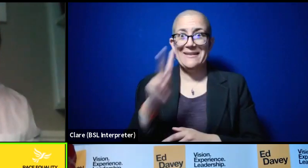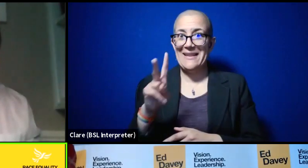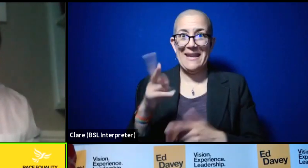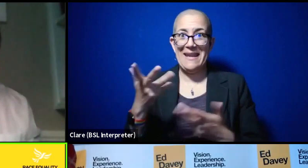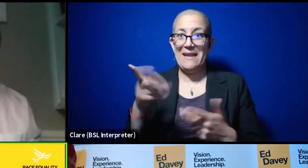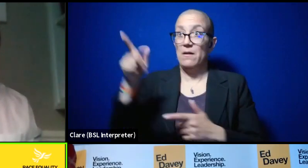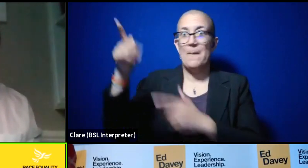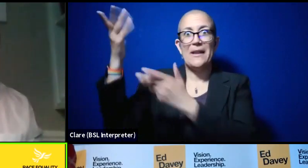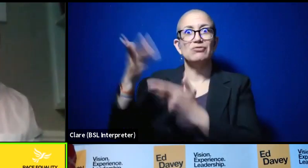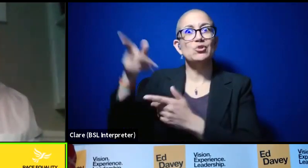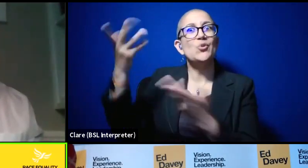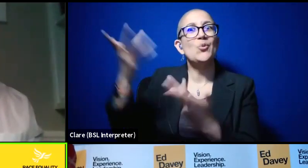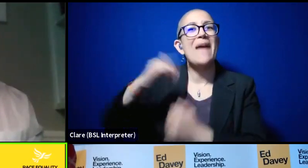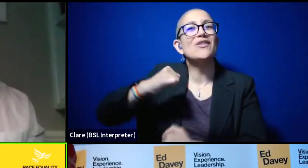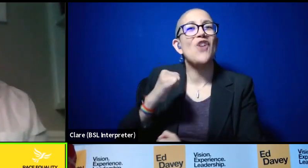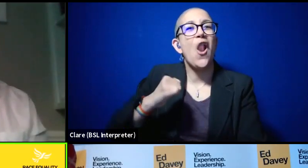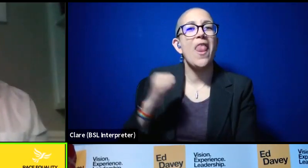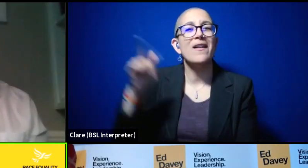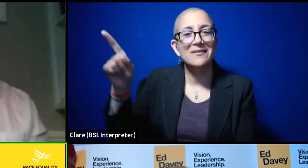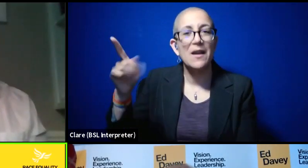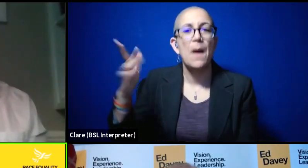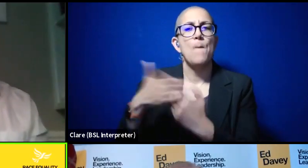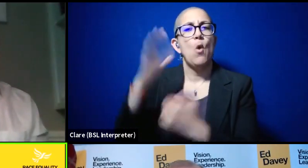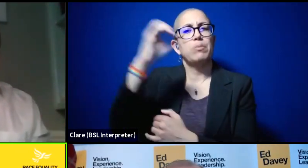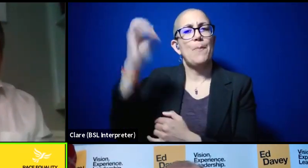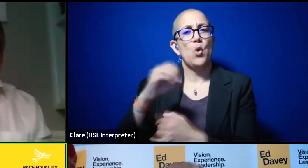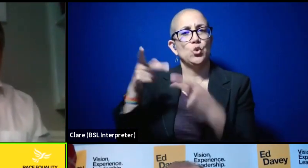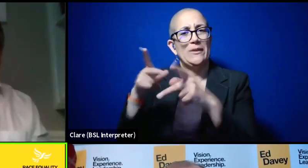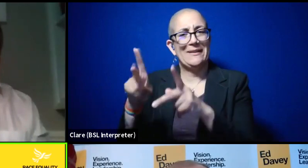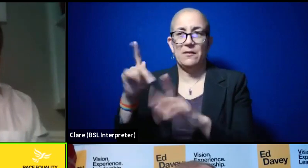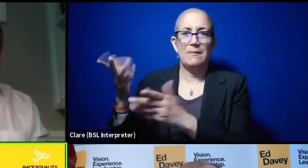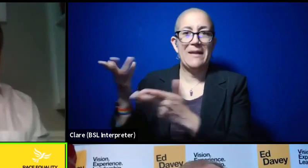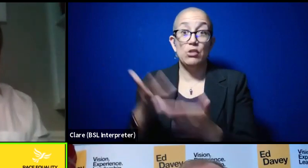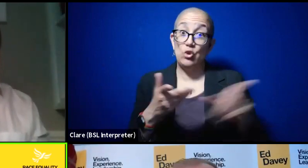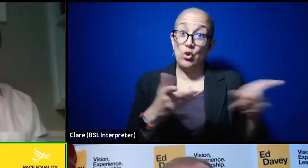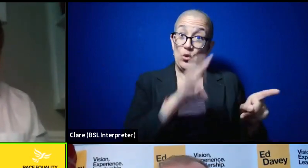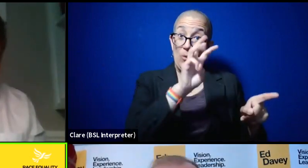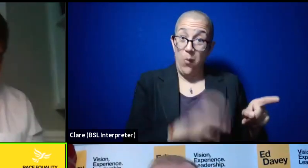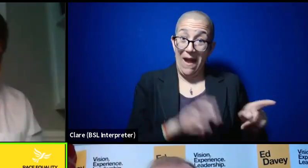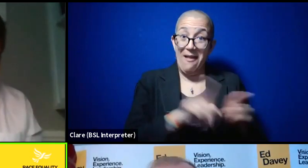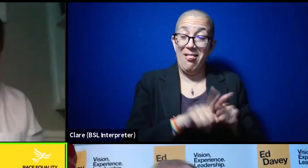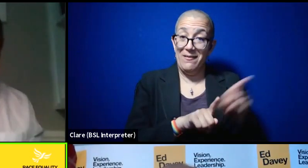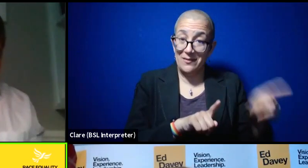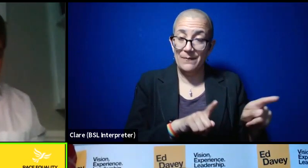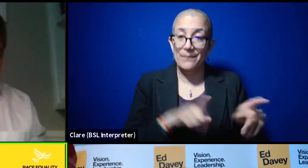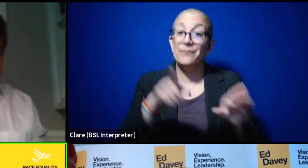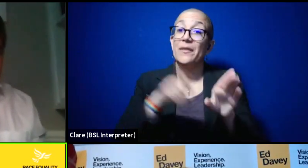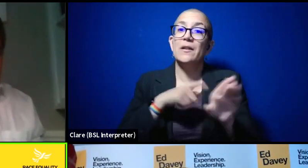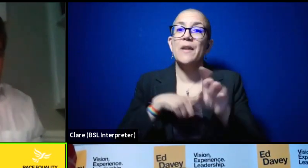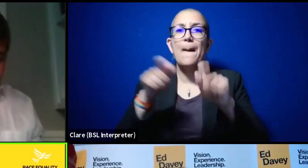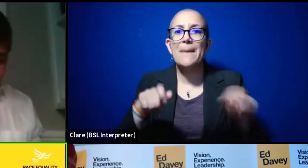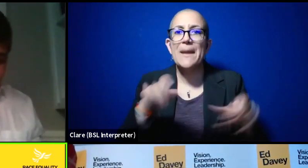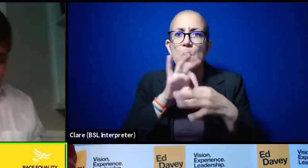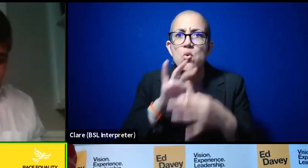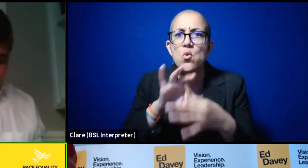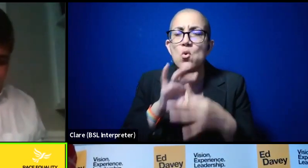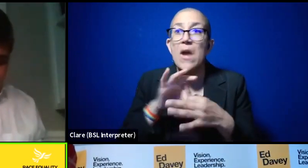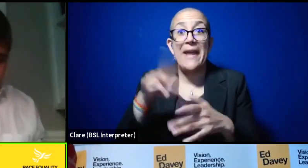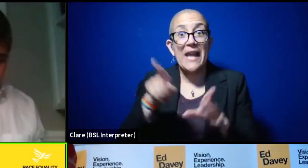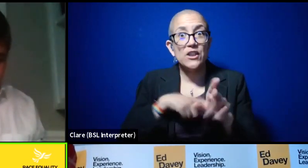introduced in Scotland and a more proportional system there, it's now introduced in Wales, that actually young people, engaging them early